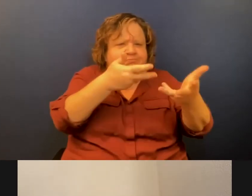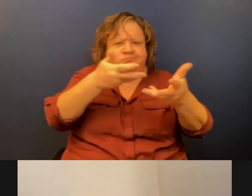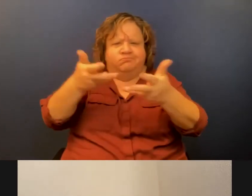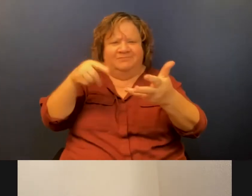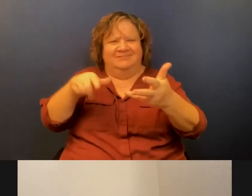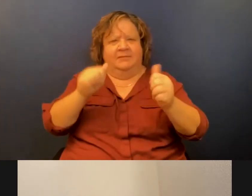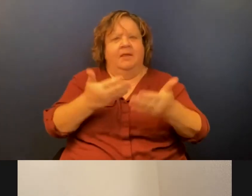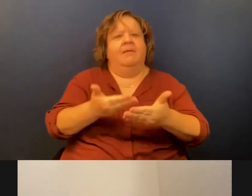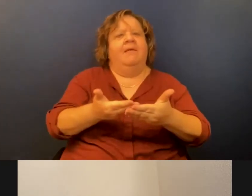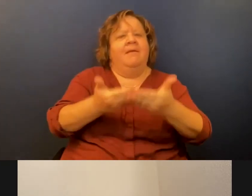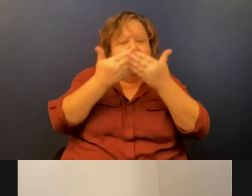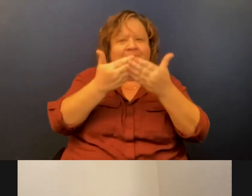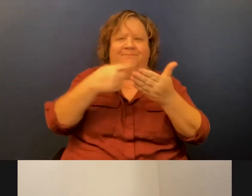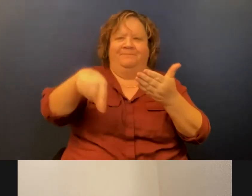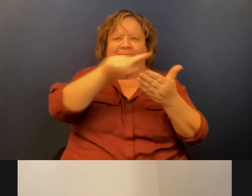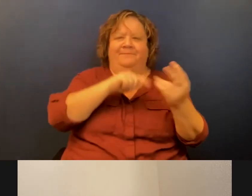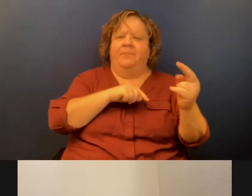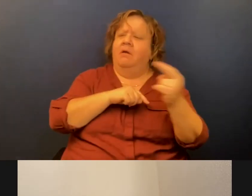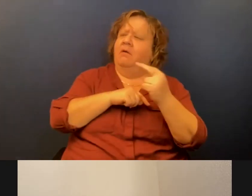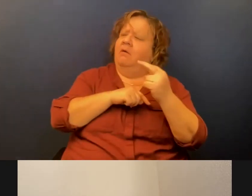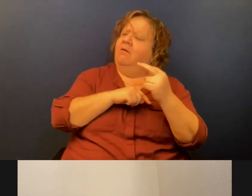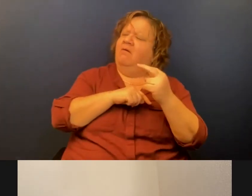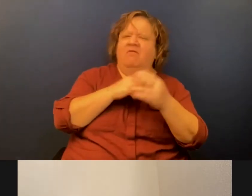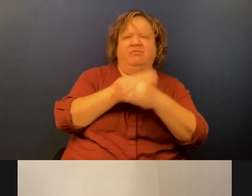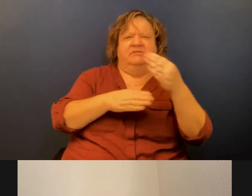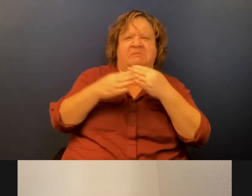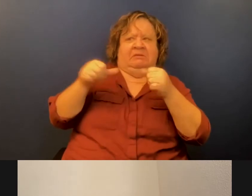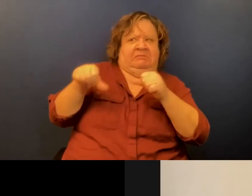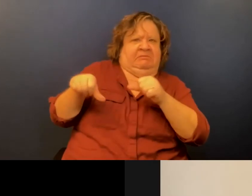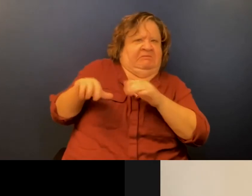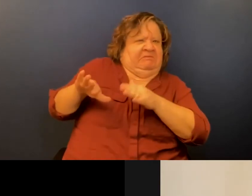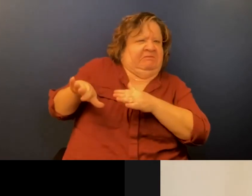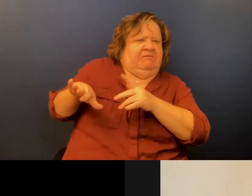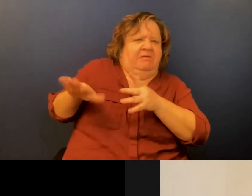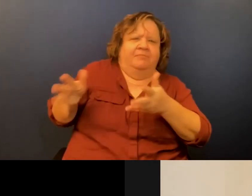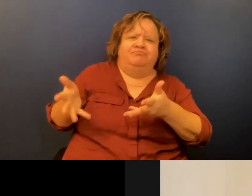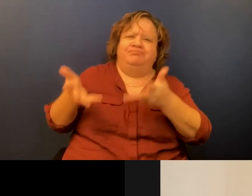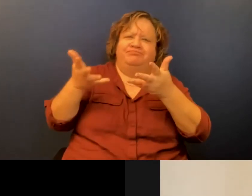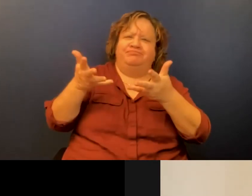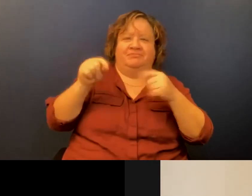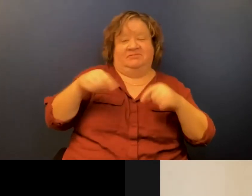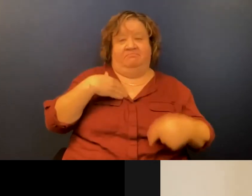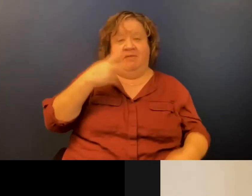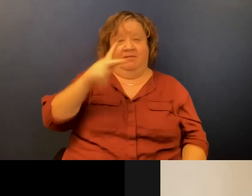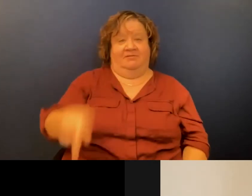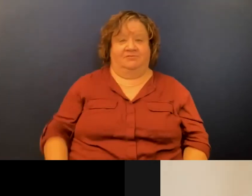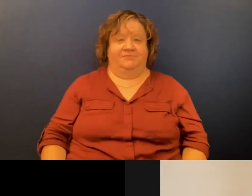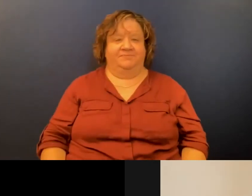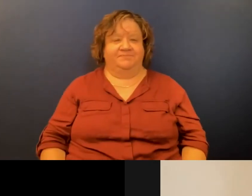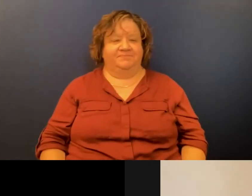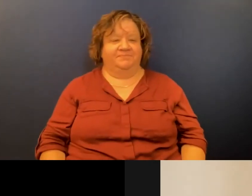Ok. Entonces, Thank es you. algo muy cierto. It's very true what you've just said. We have the